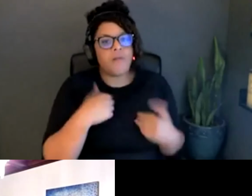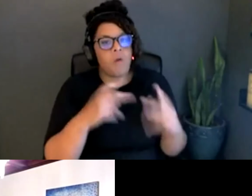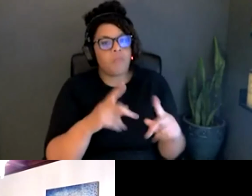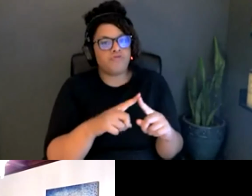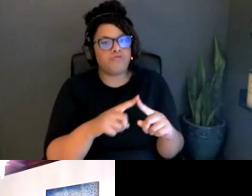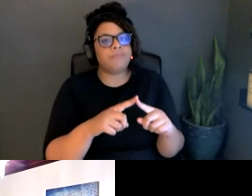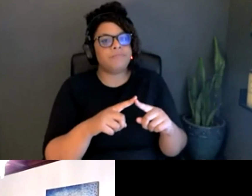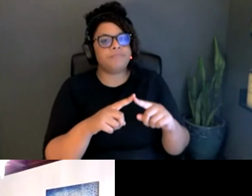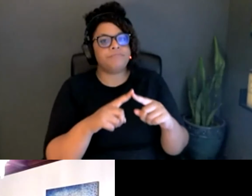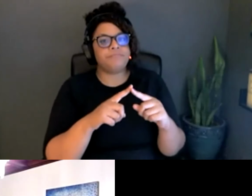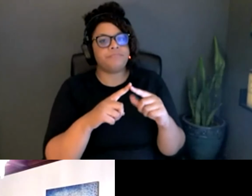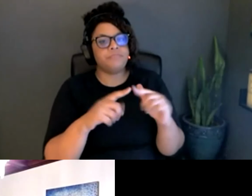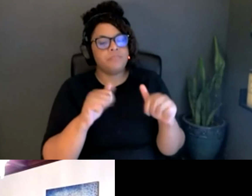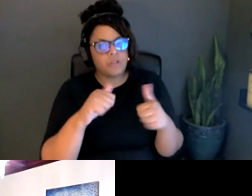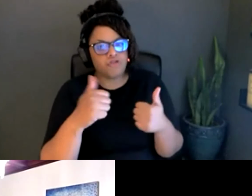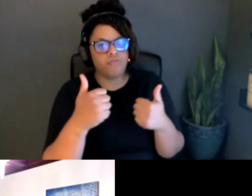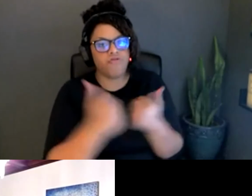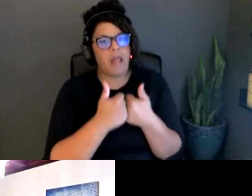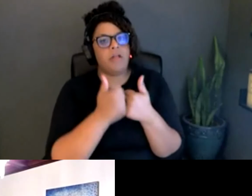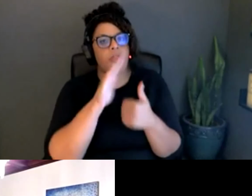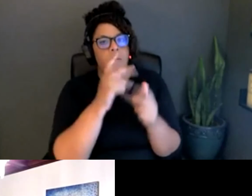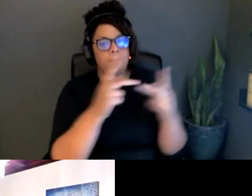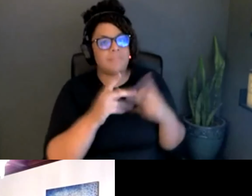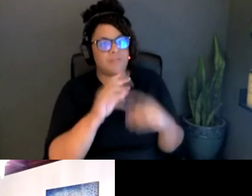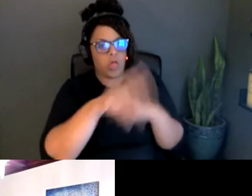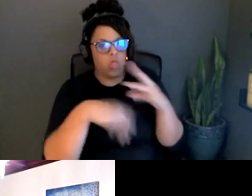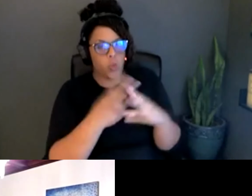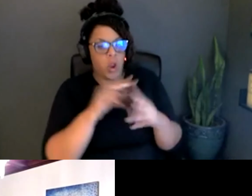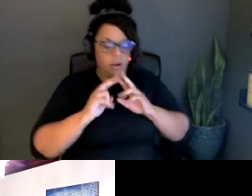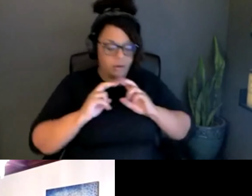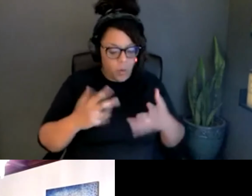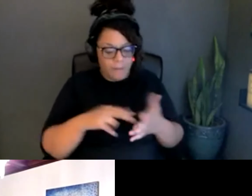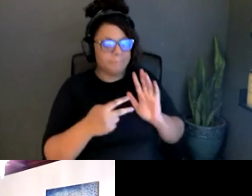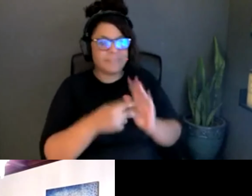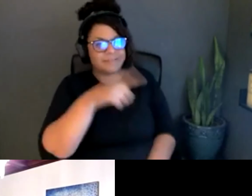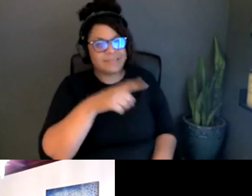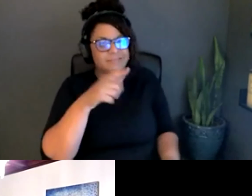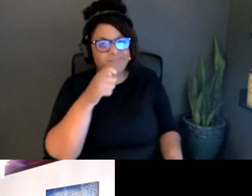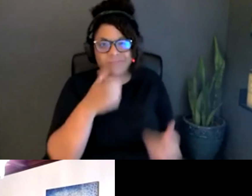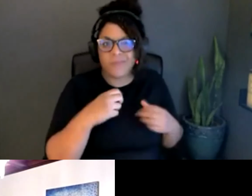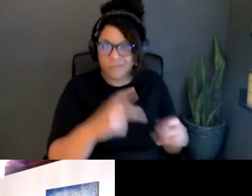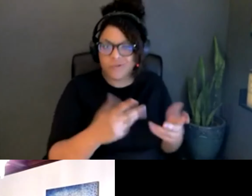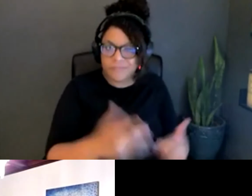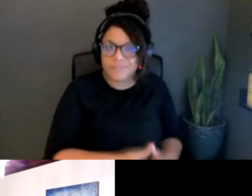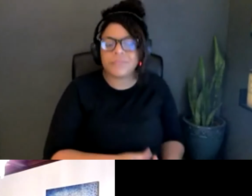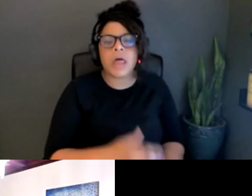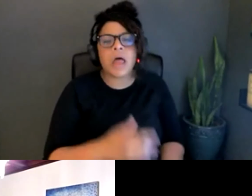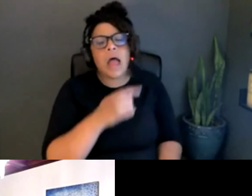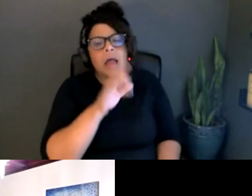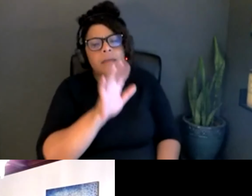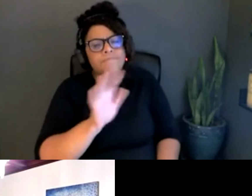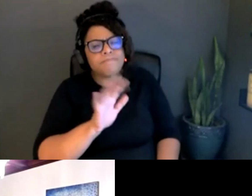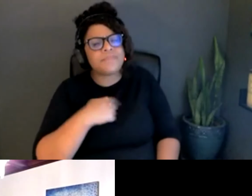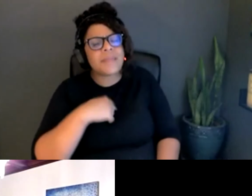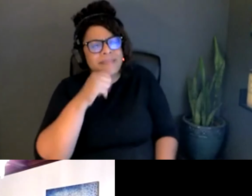challenge their position in the world and what that means. And I want to be clear that I'm not suggesting